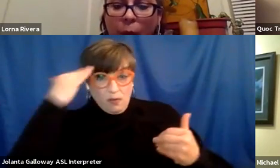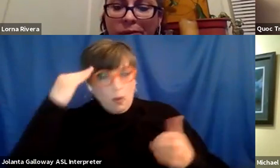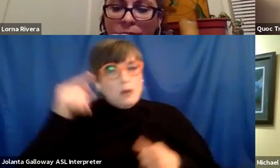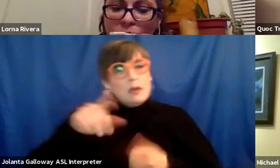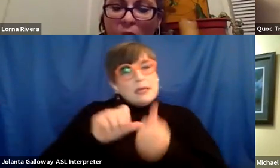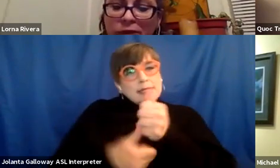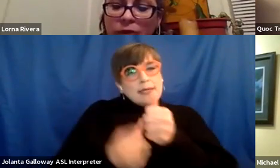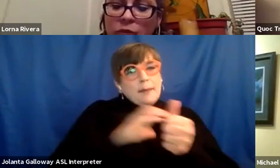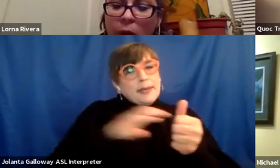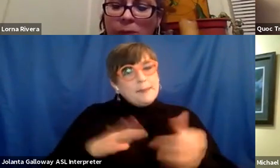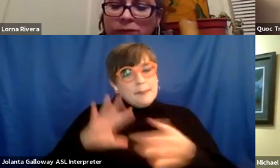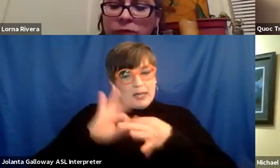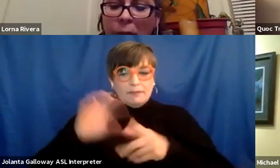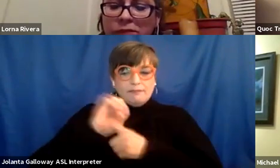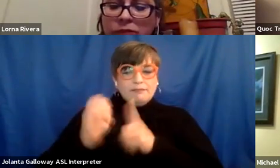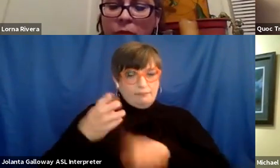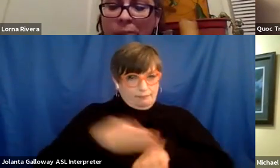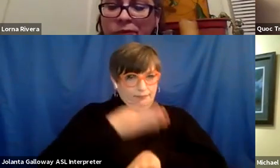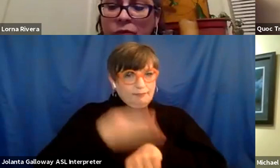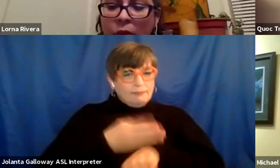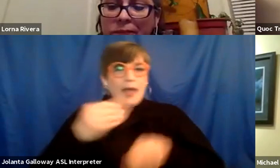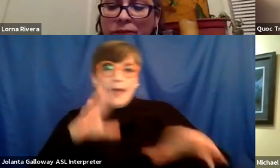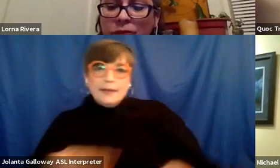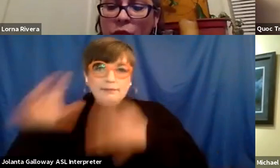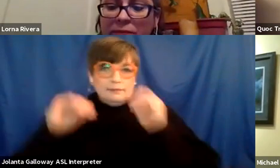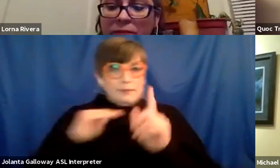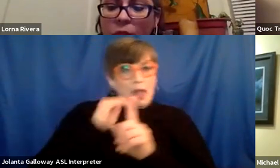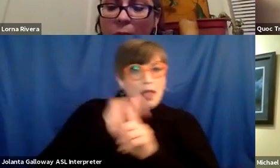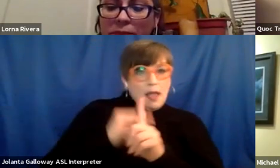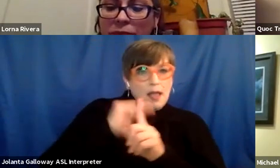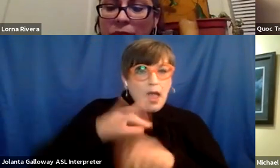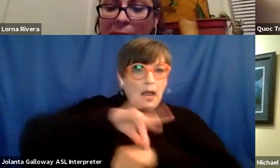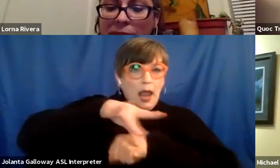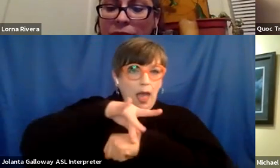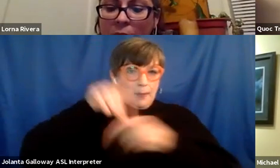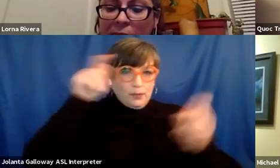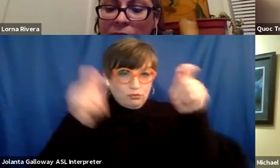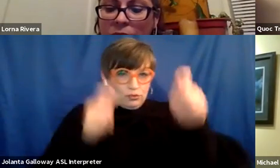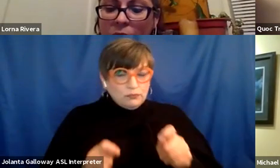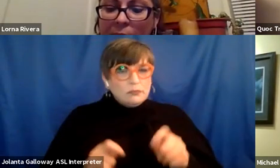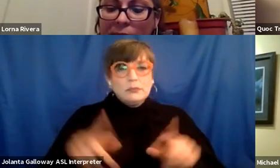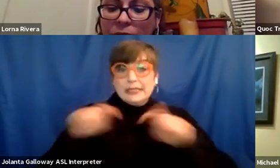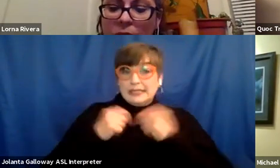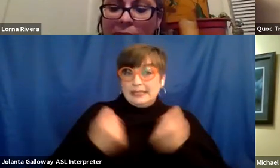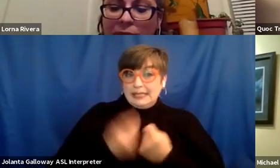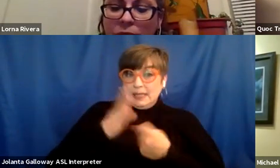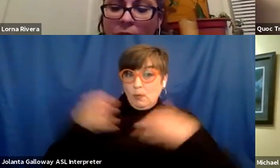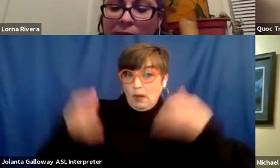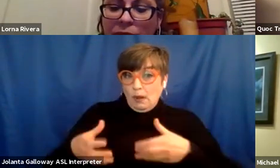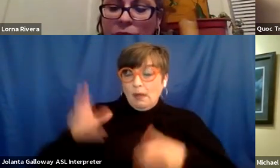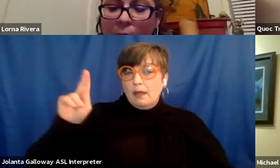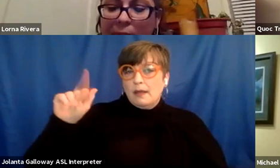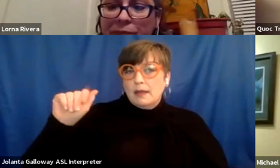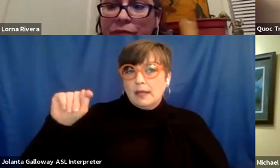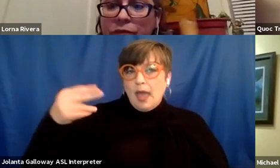for improving our environment and taking on climate change. This team is planning to meet with Catherine Walsh in order to plan for